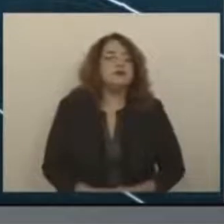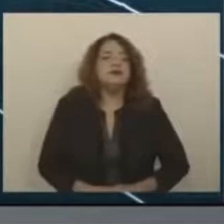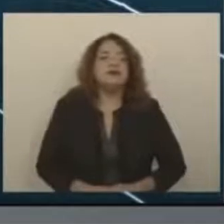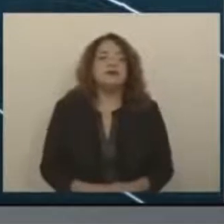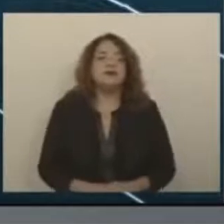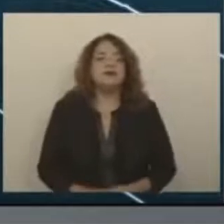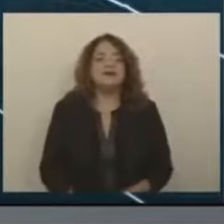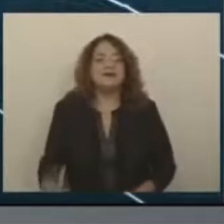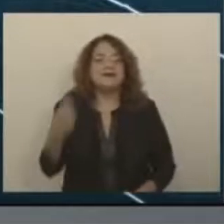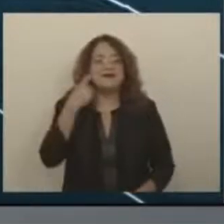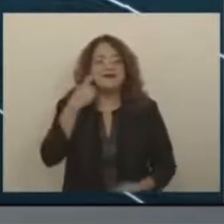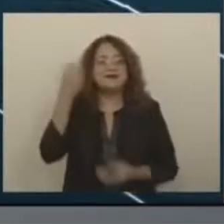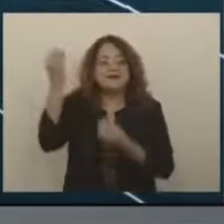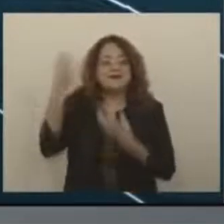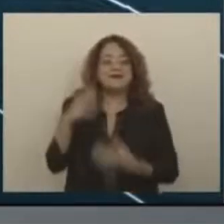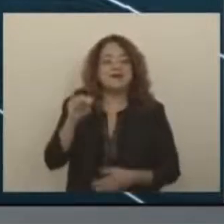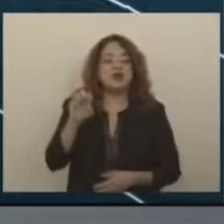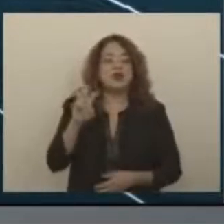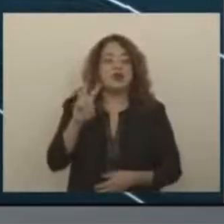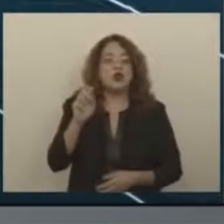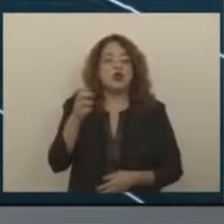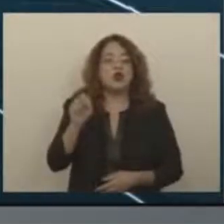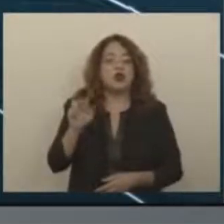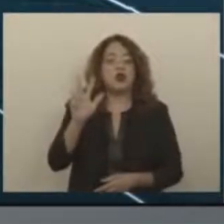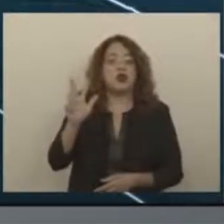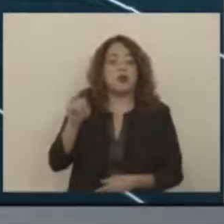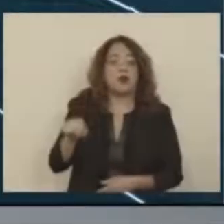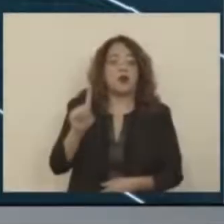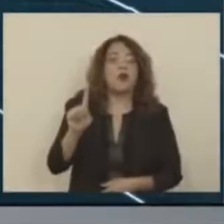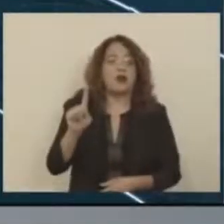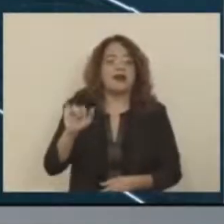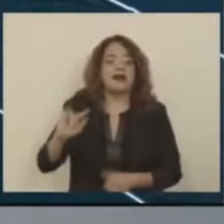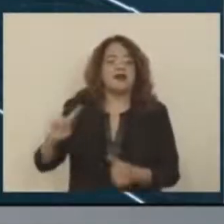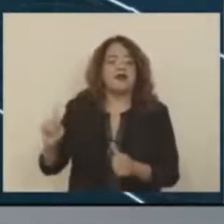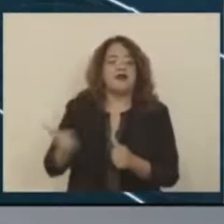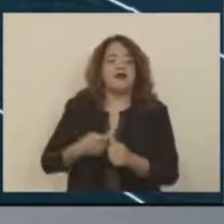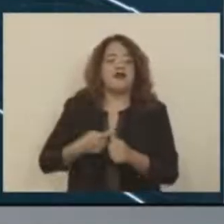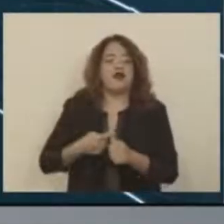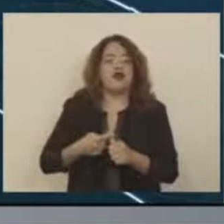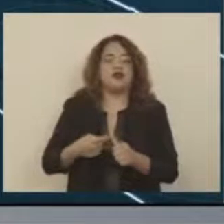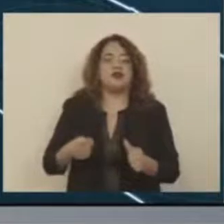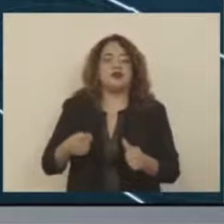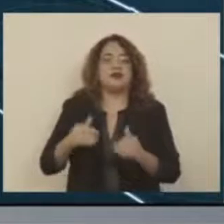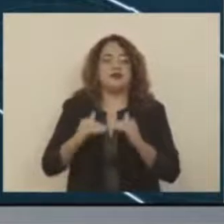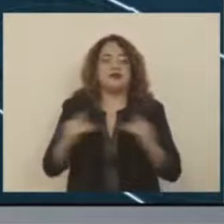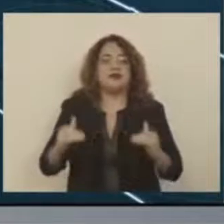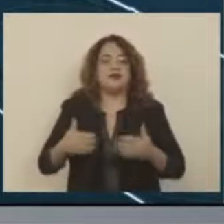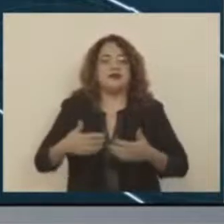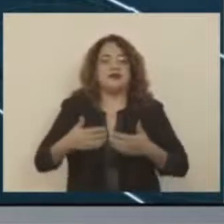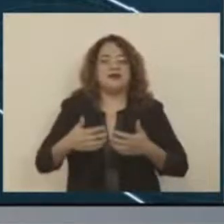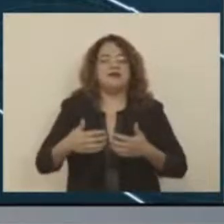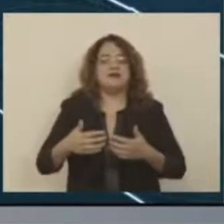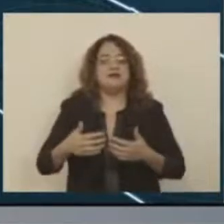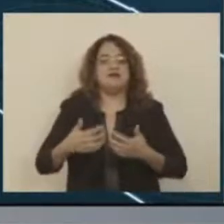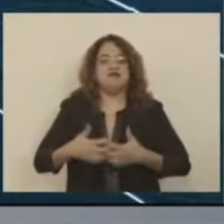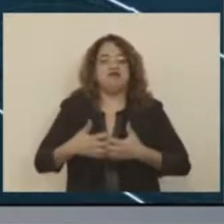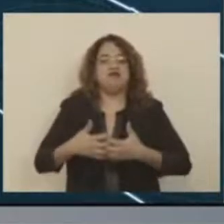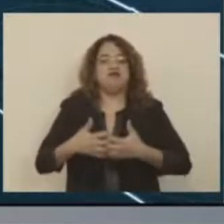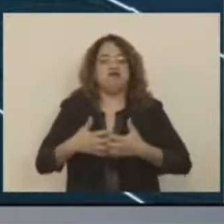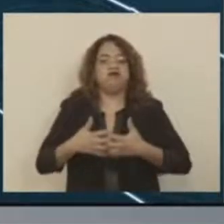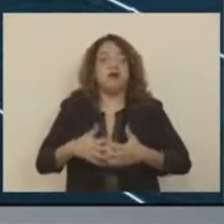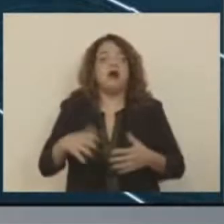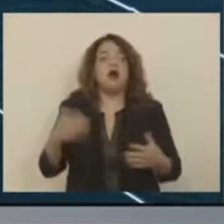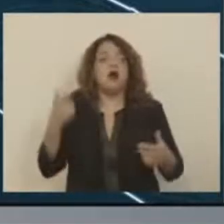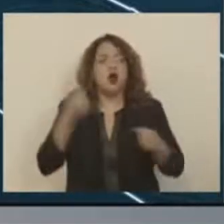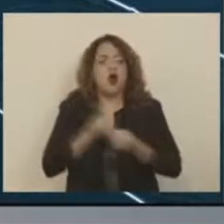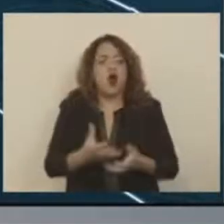We just heard that Newton 3.1, the first stage engine, is beginning its engine chill-in. The plane will continue its bank and then start